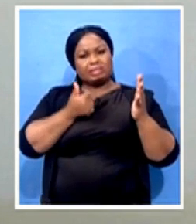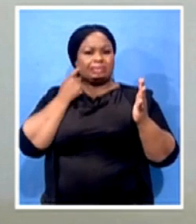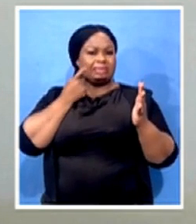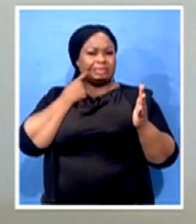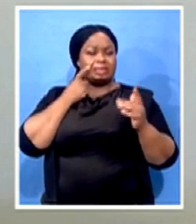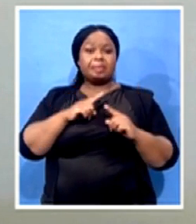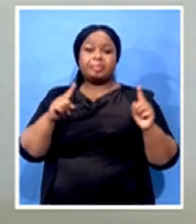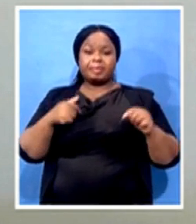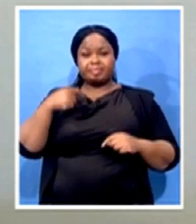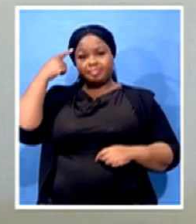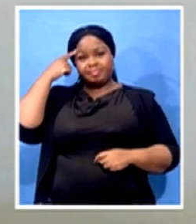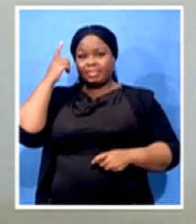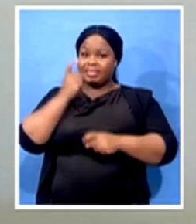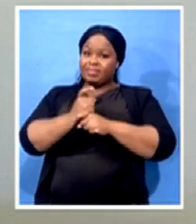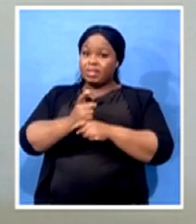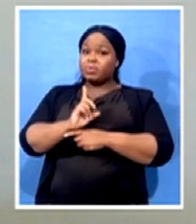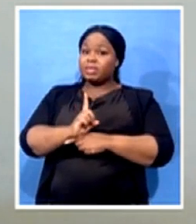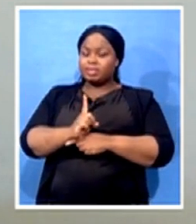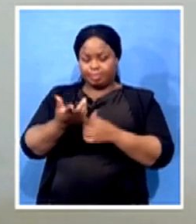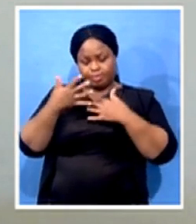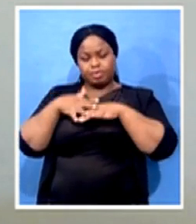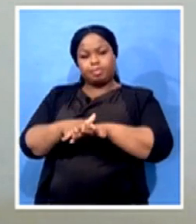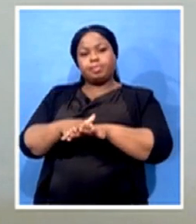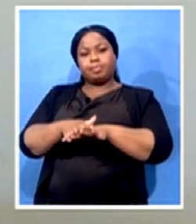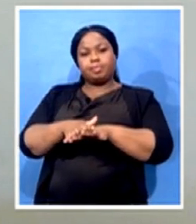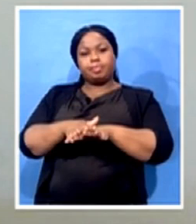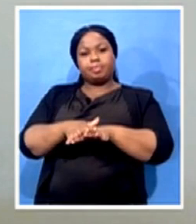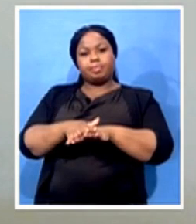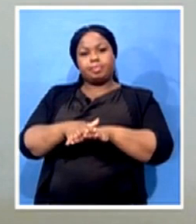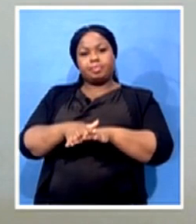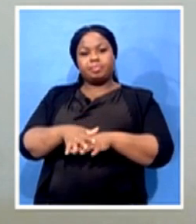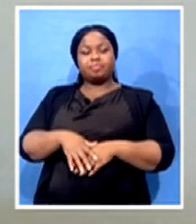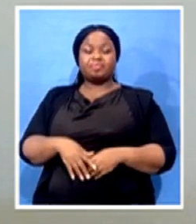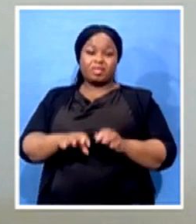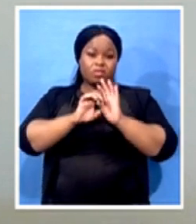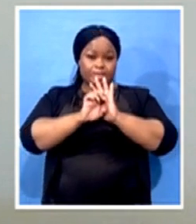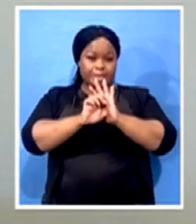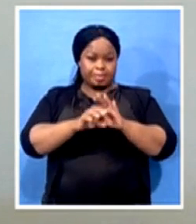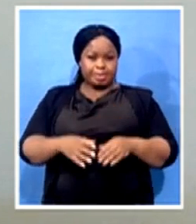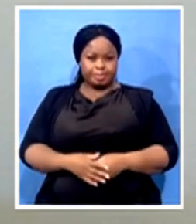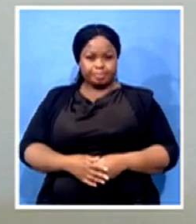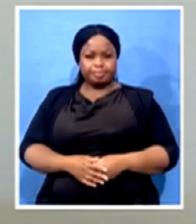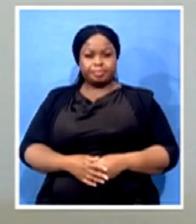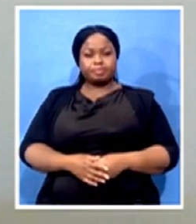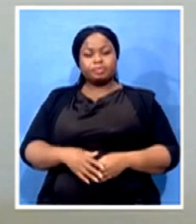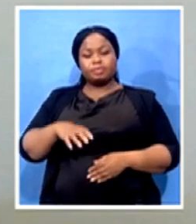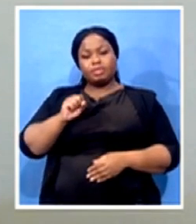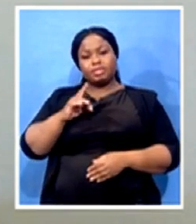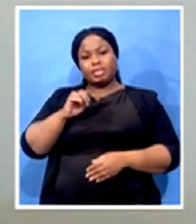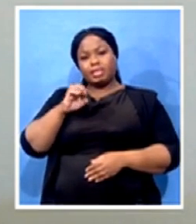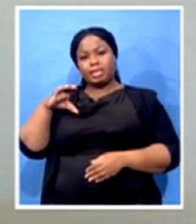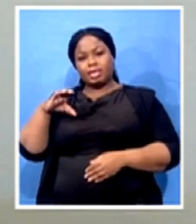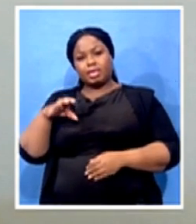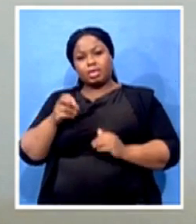implementation. For example, if you look at the SADC protocol and the South African laws, those